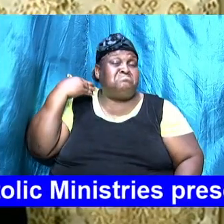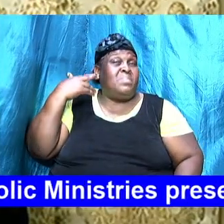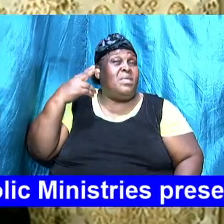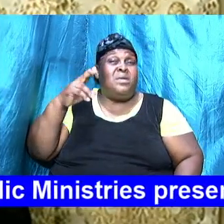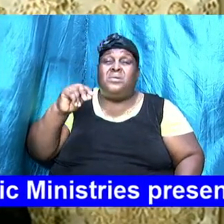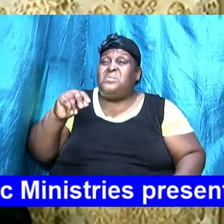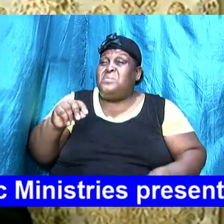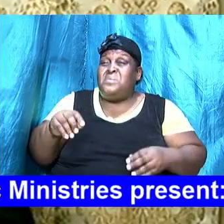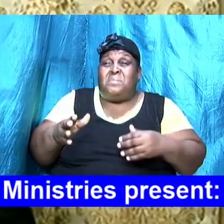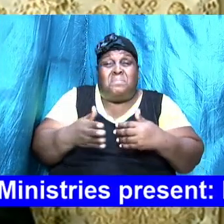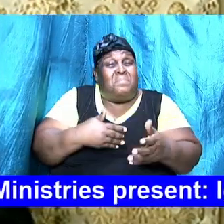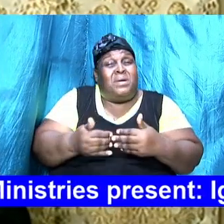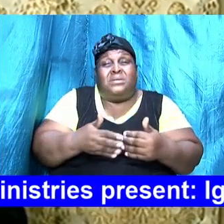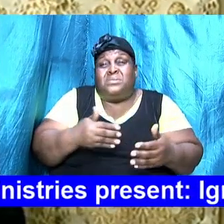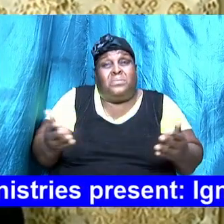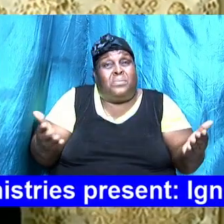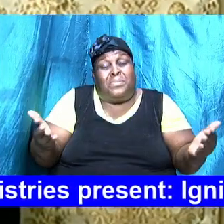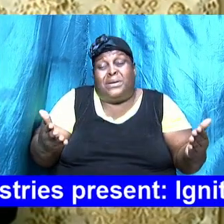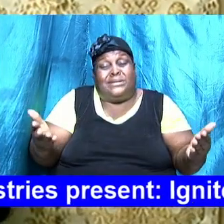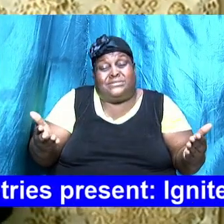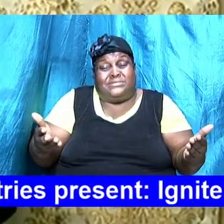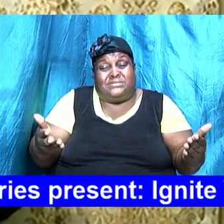matter what